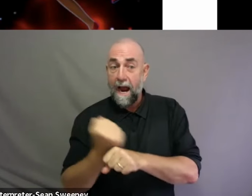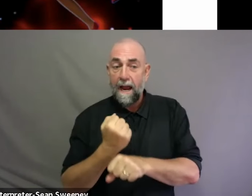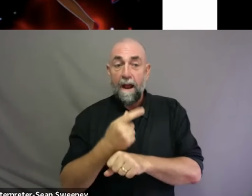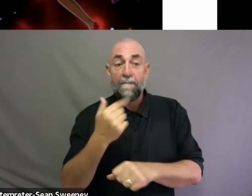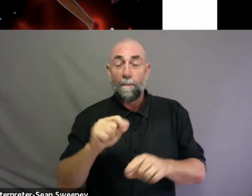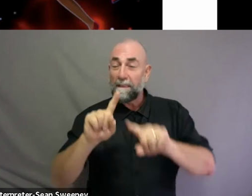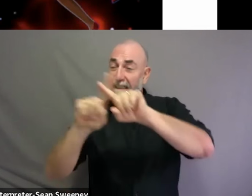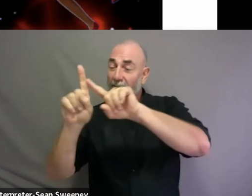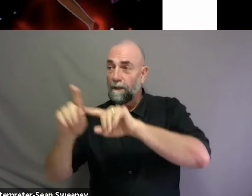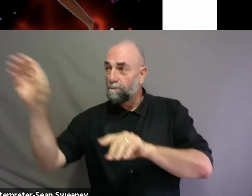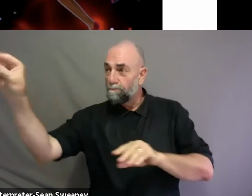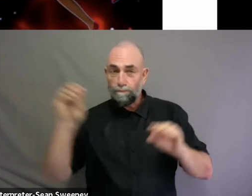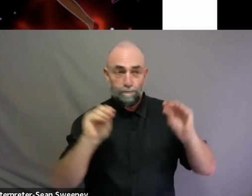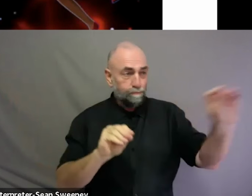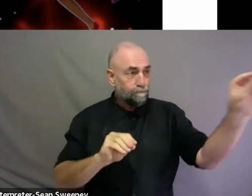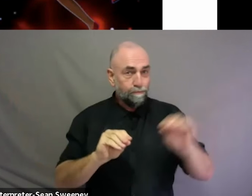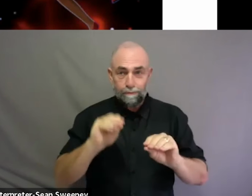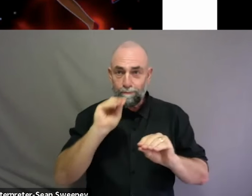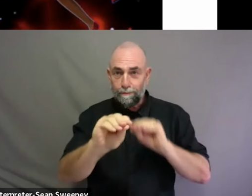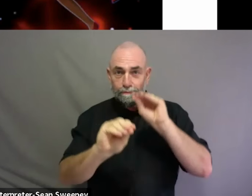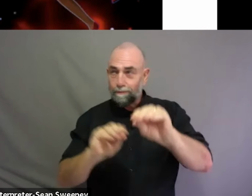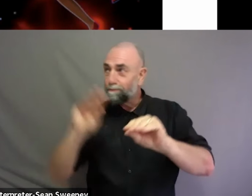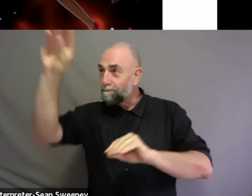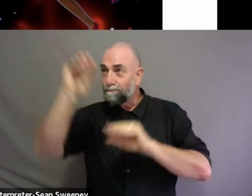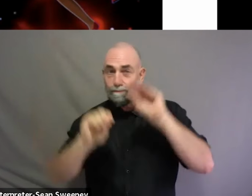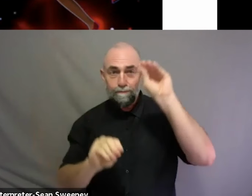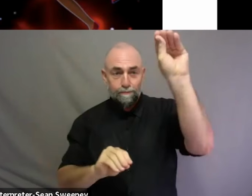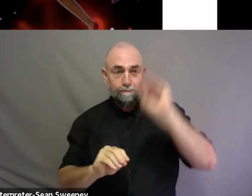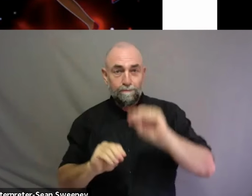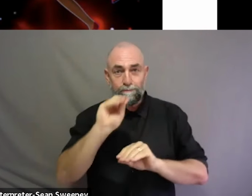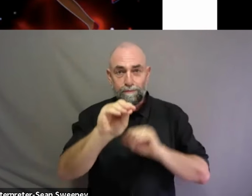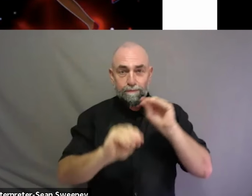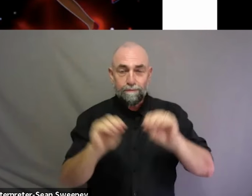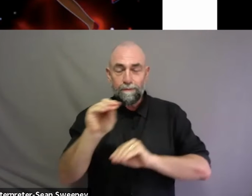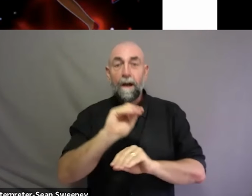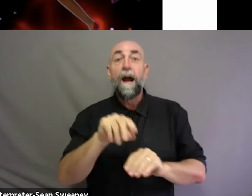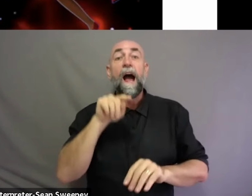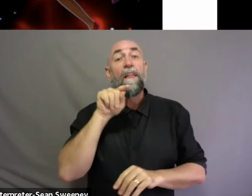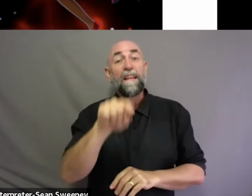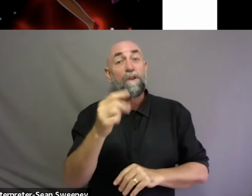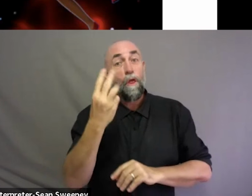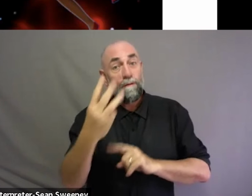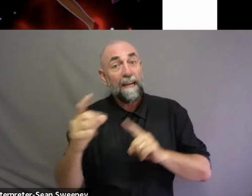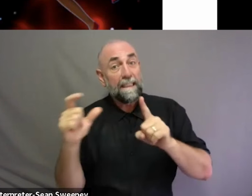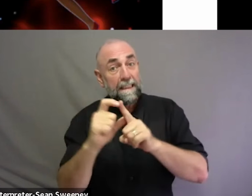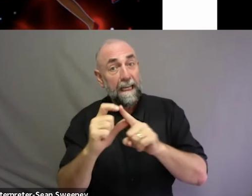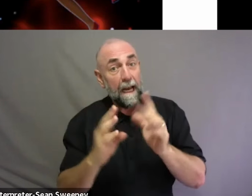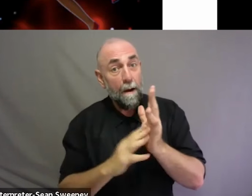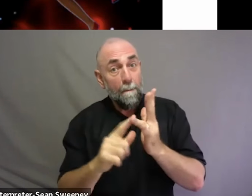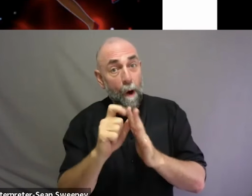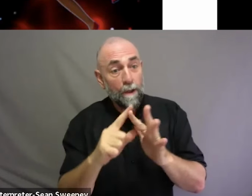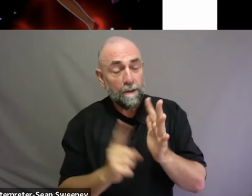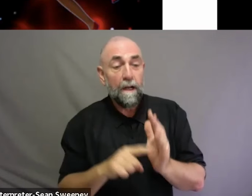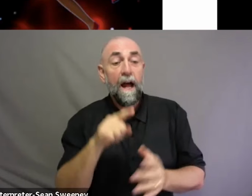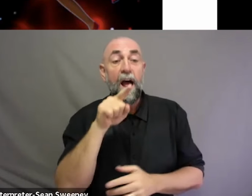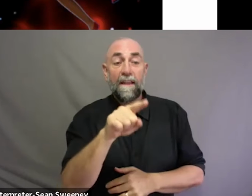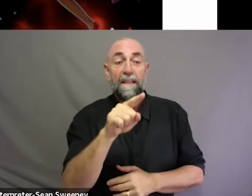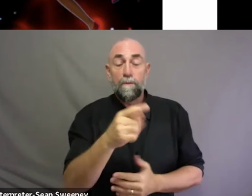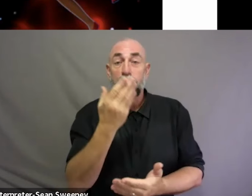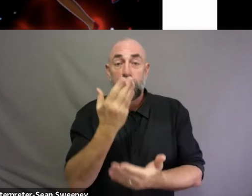images. And this is the 3D model that we created, or animation. And this is actually on one of those 19 screens along